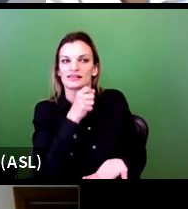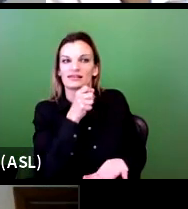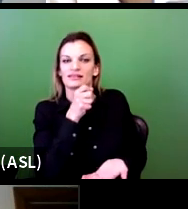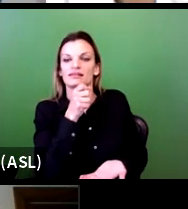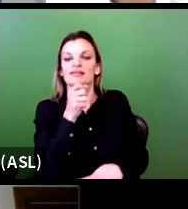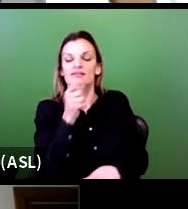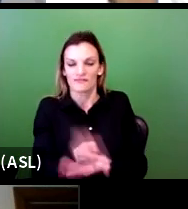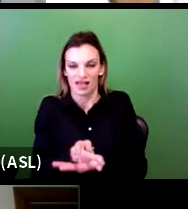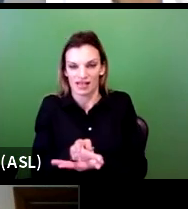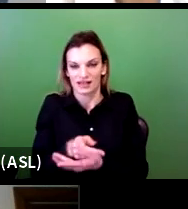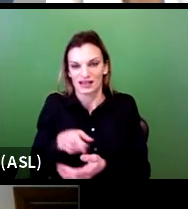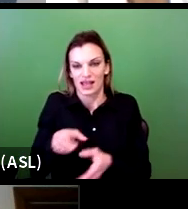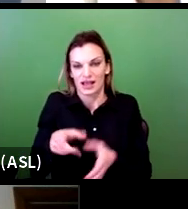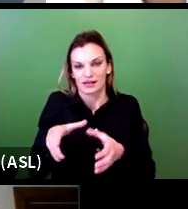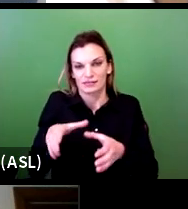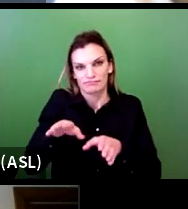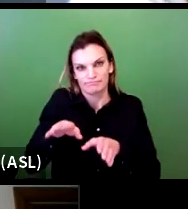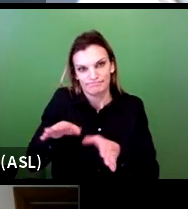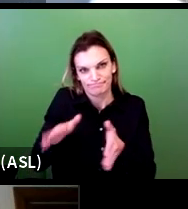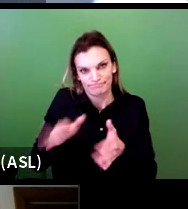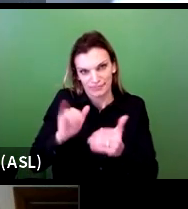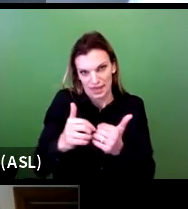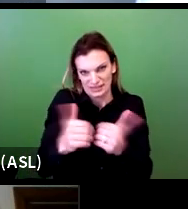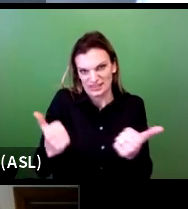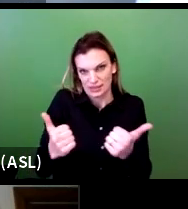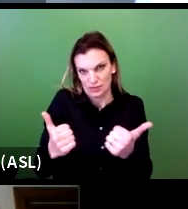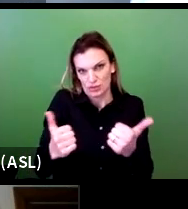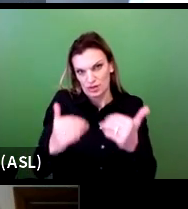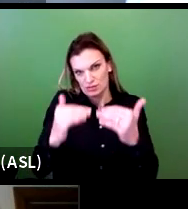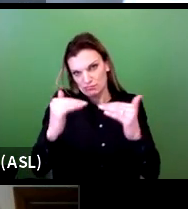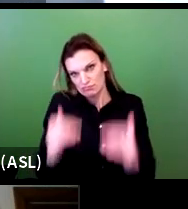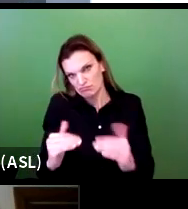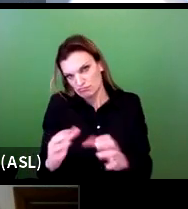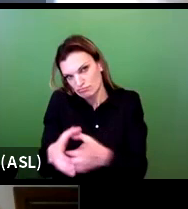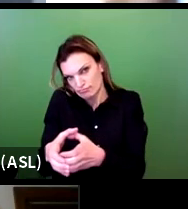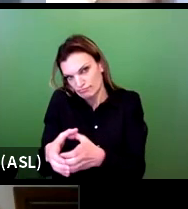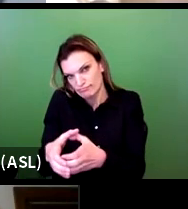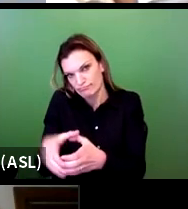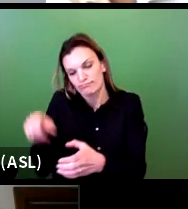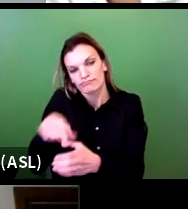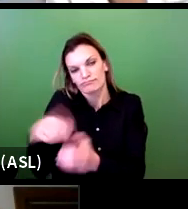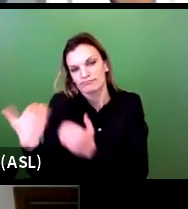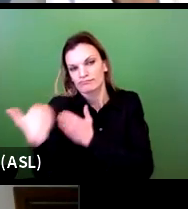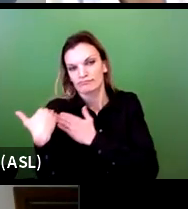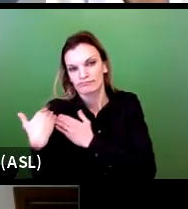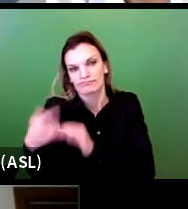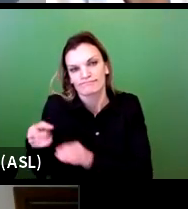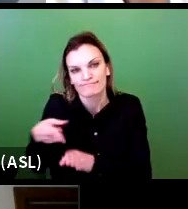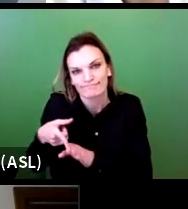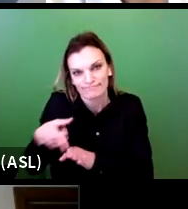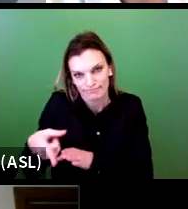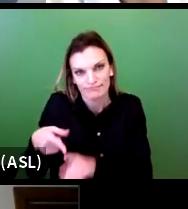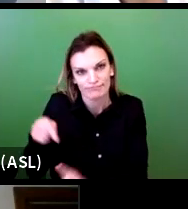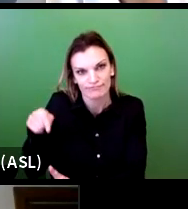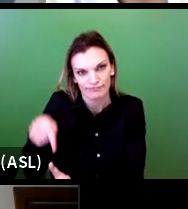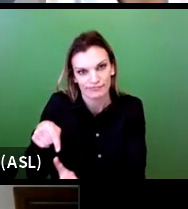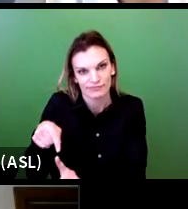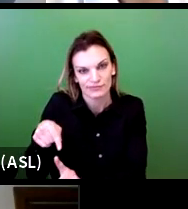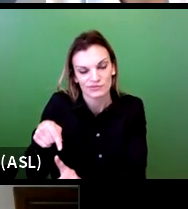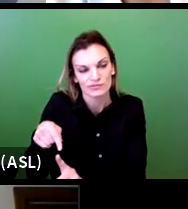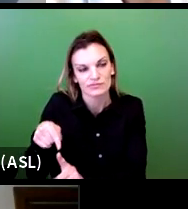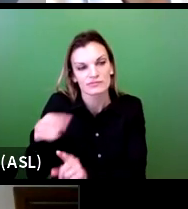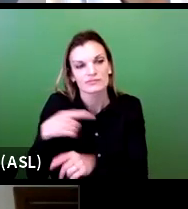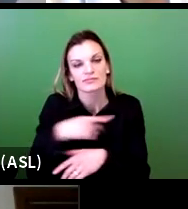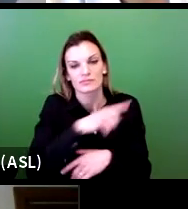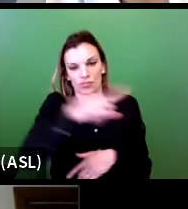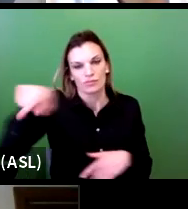delegate a subcommittee with the task of bringing back to our whole commission what we want using this criteria that we all